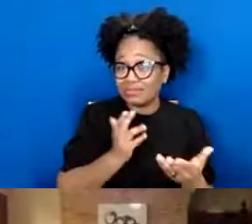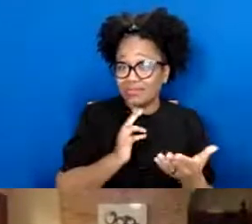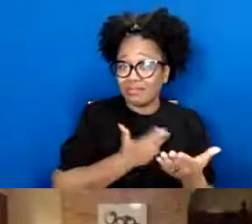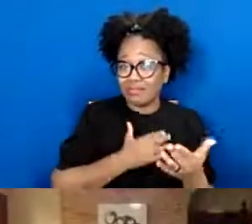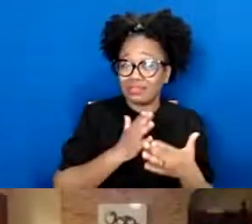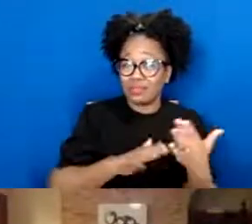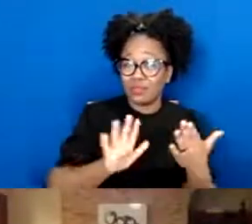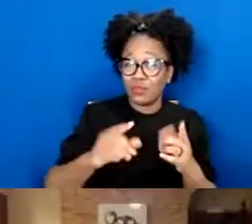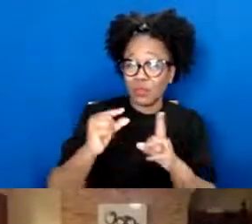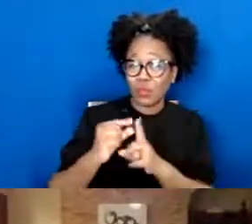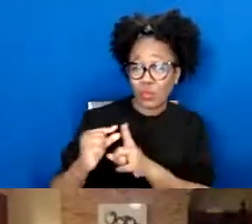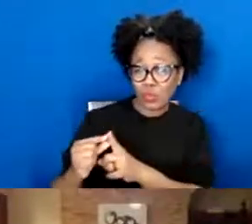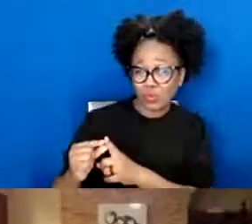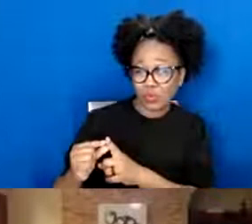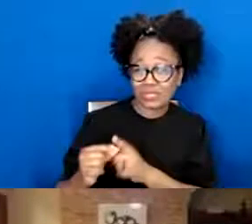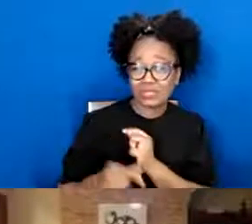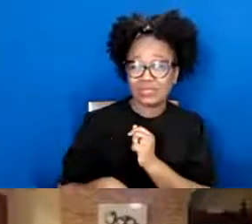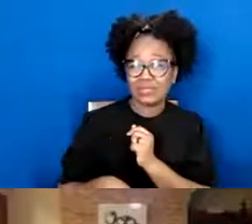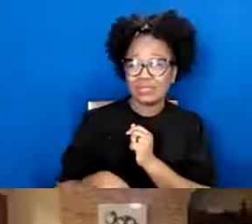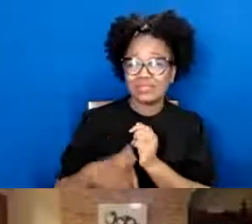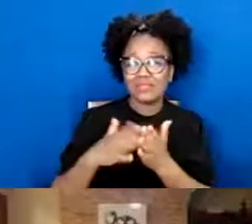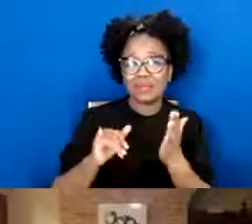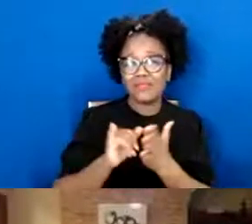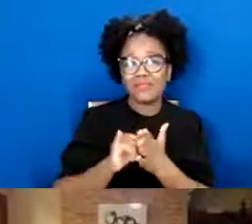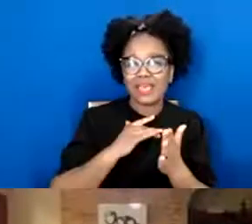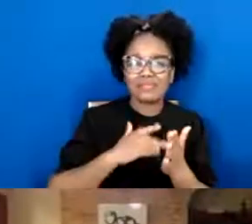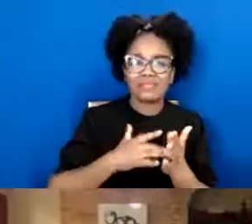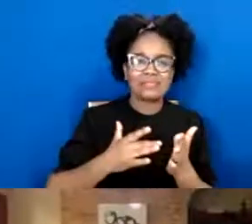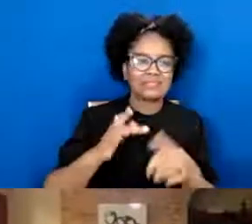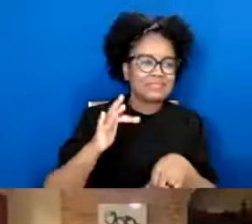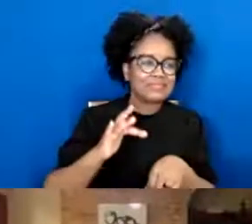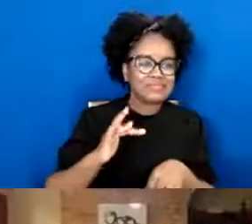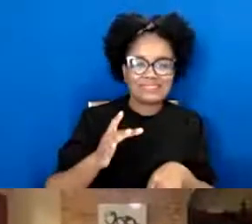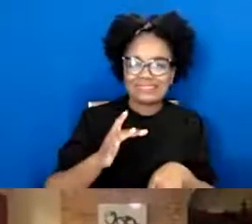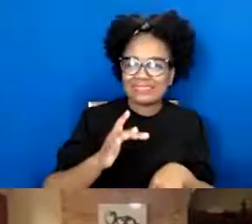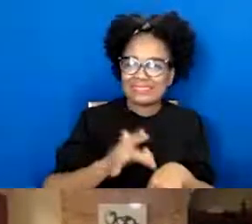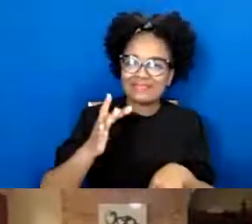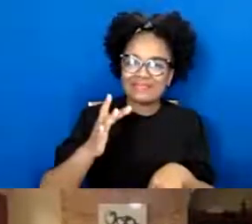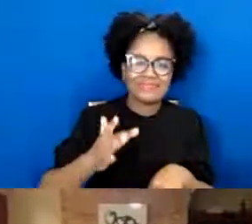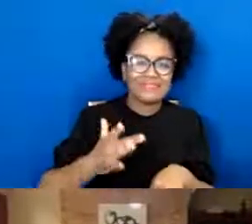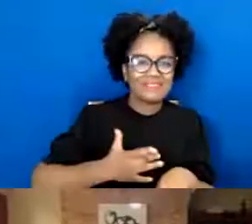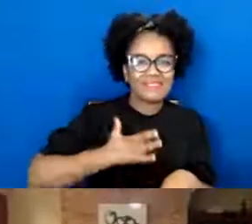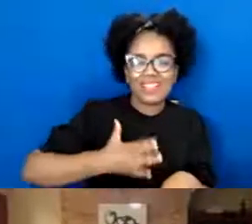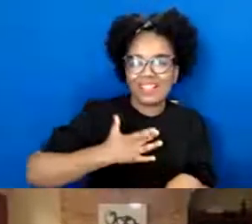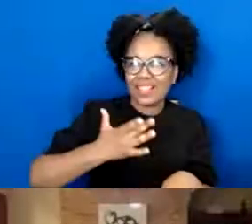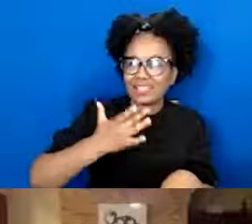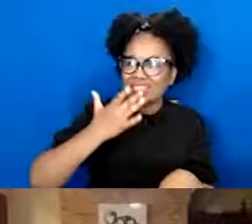you use to describe some of the sensory stuff at home, the feel, the taste, or the smell. If you could rate,